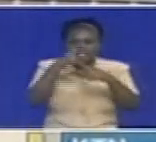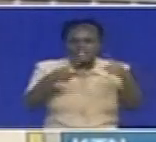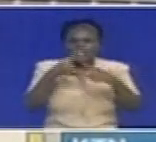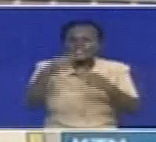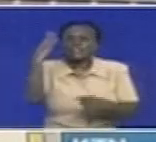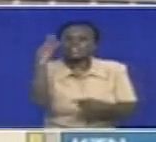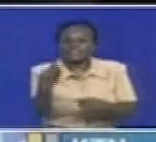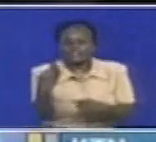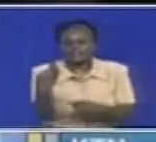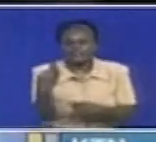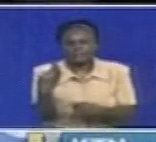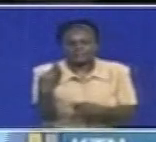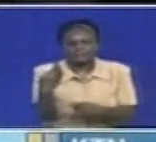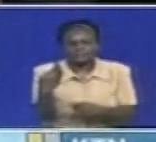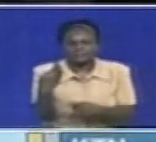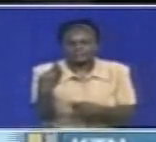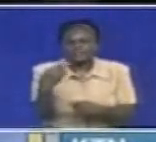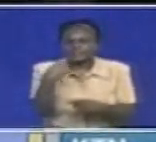Boston institution.